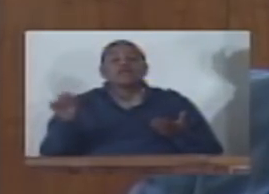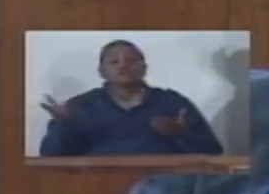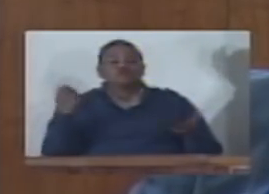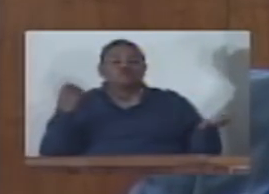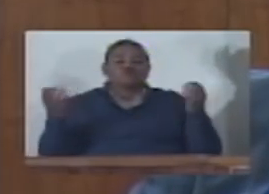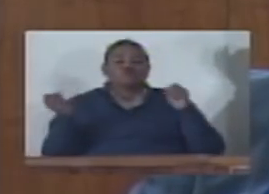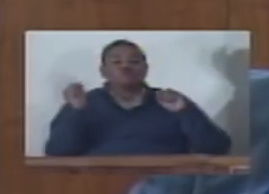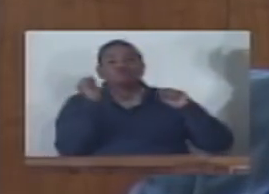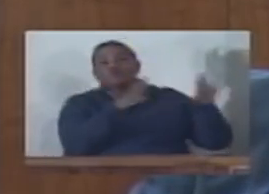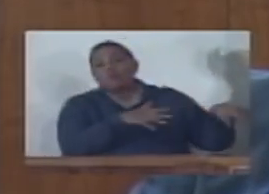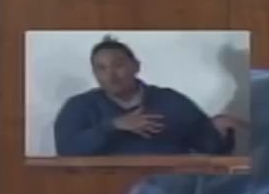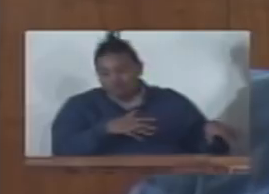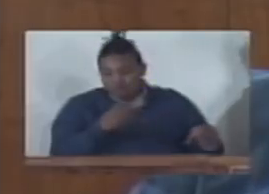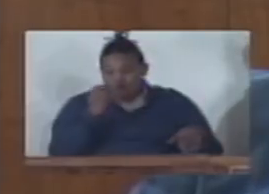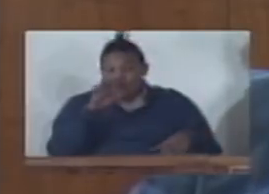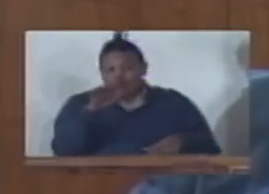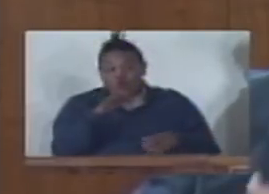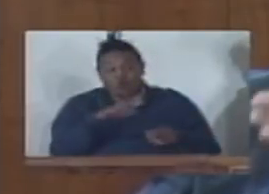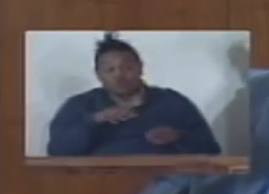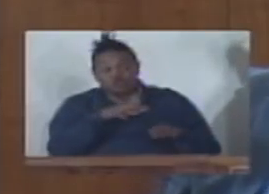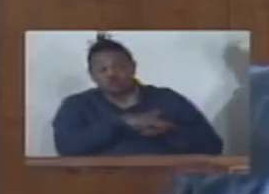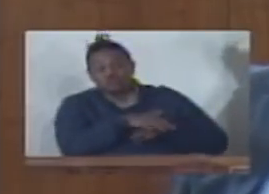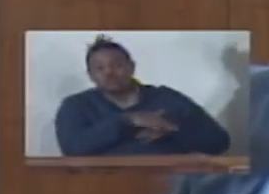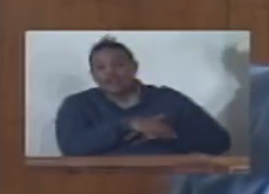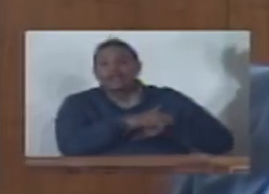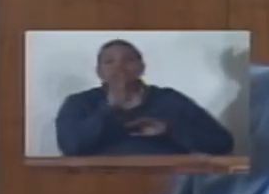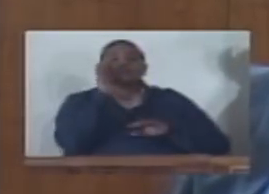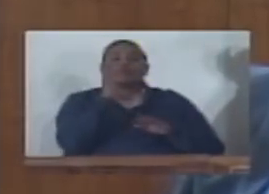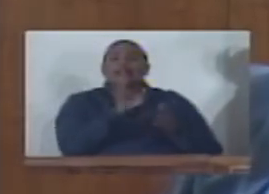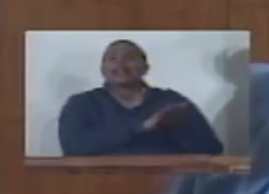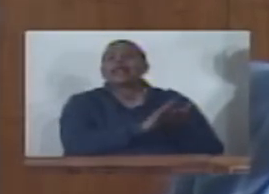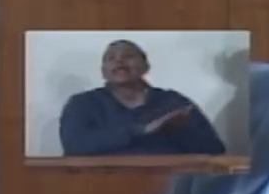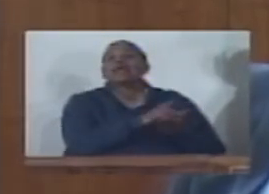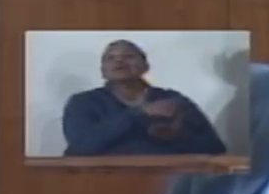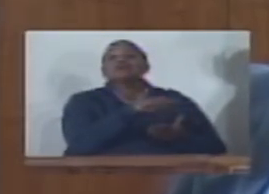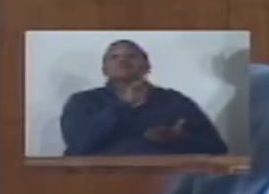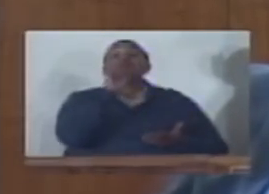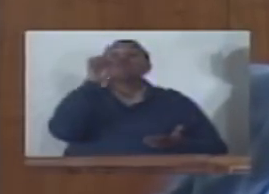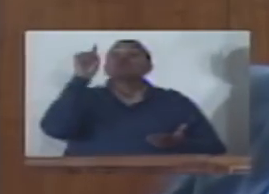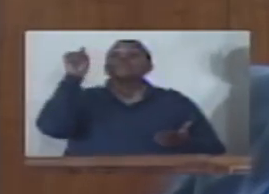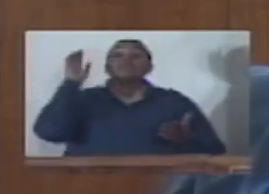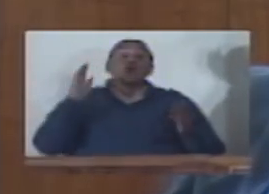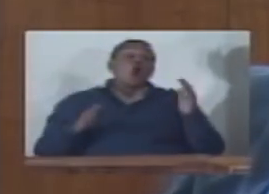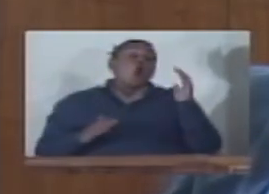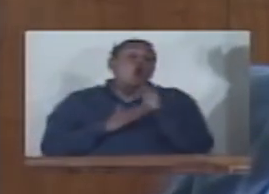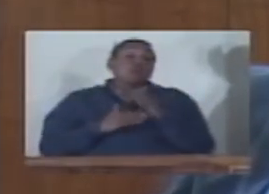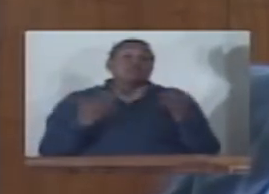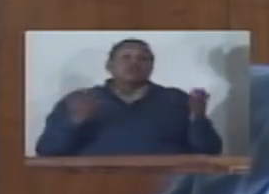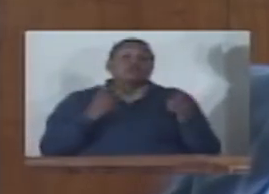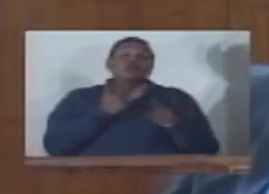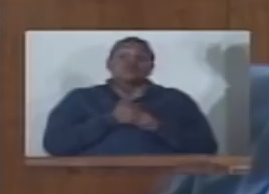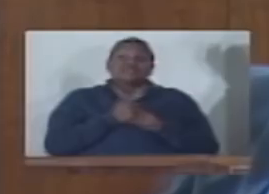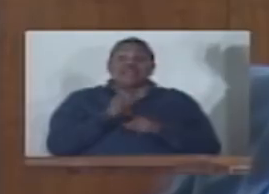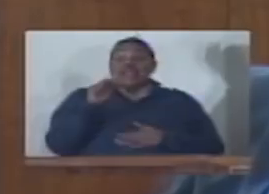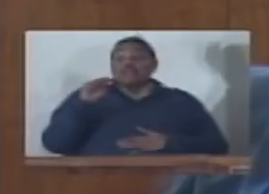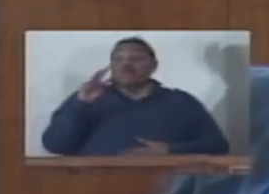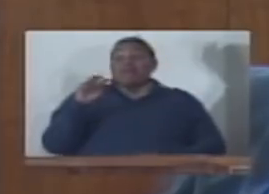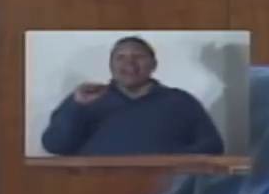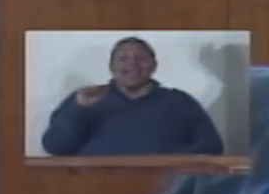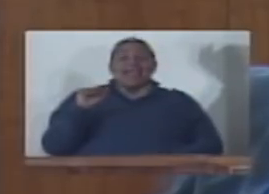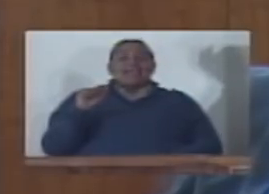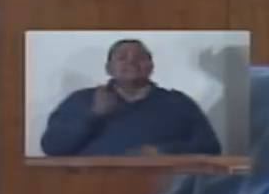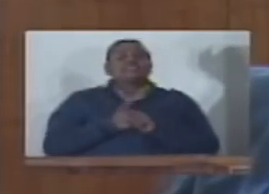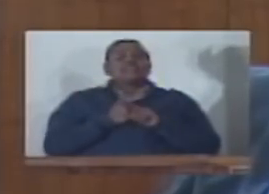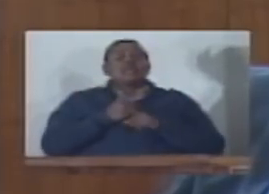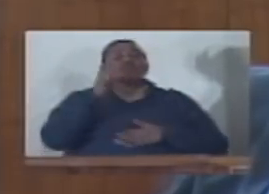removed, or the drains that will be cleaned. Ultimately, Mr. Speaker, it is the NWA that